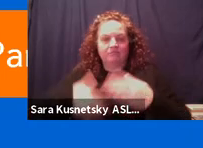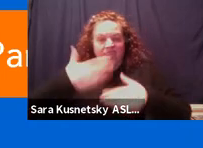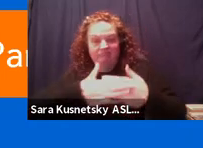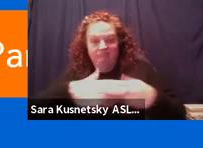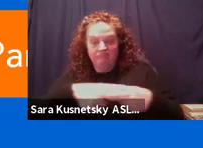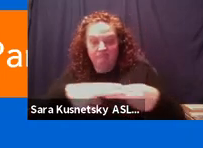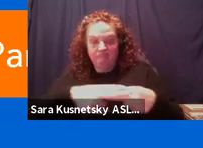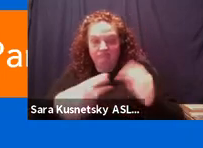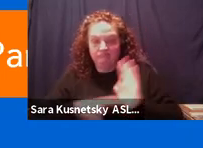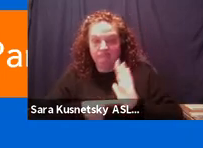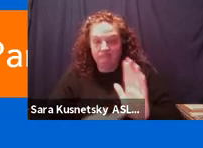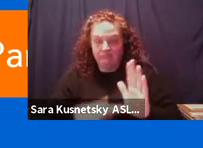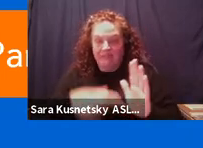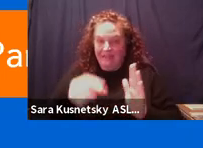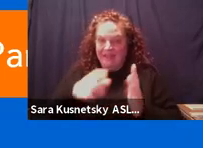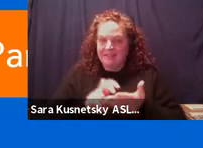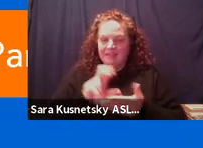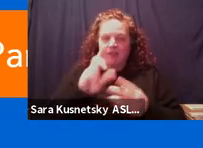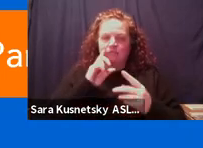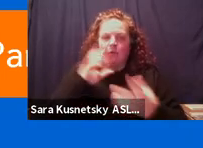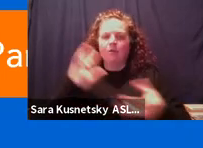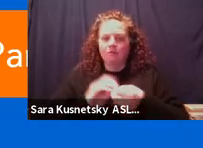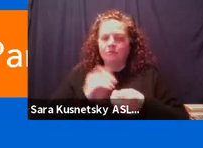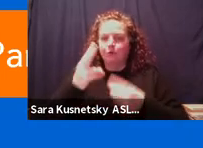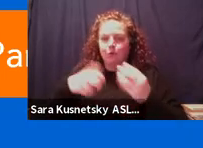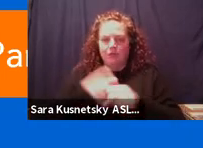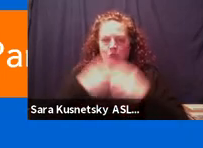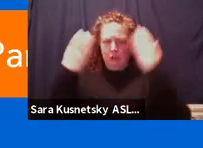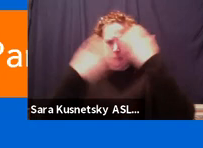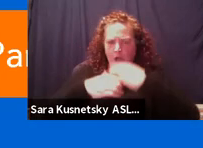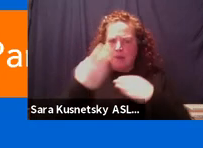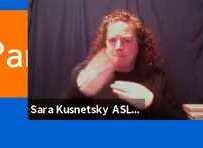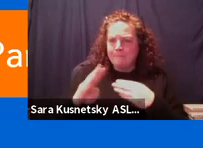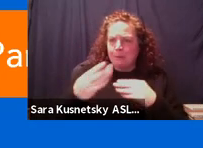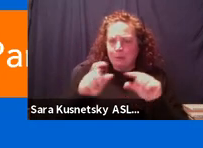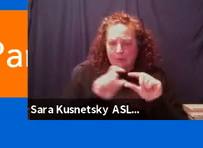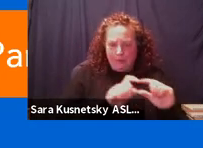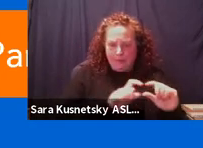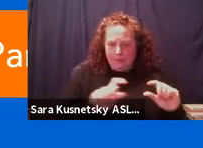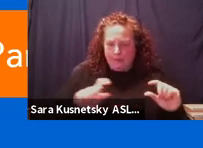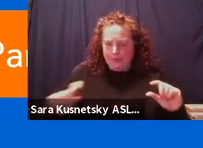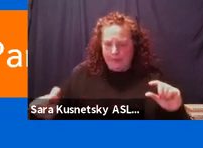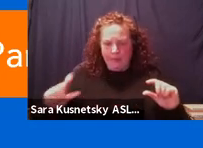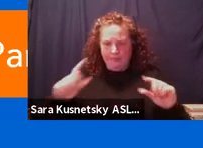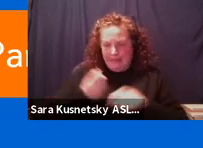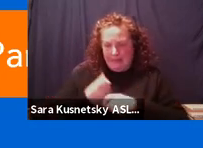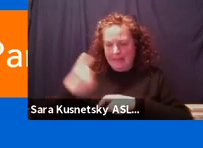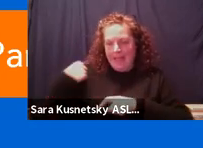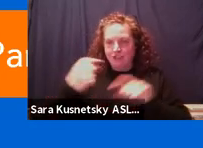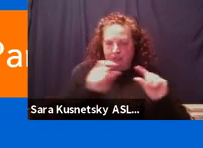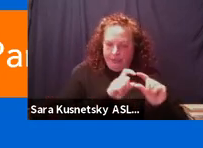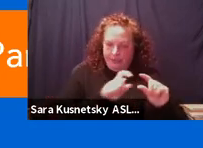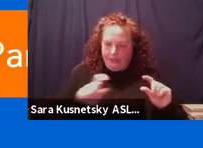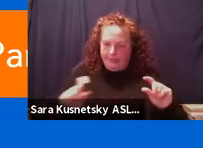that this is the investment over the 2 years with the dark blue part of the bar showing the investment we made last year in